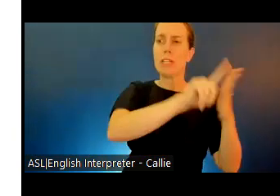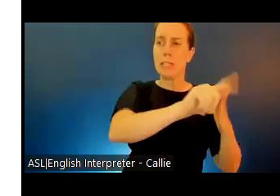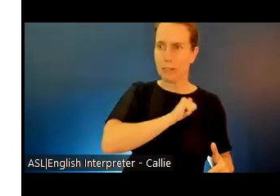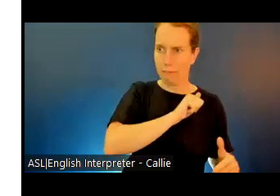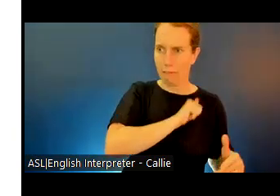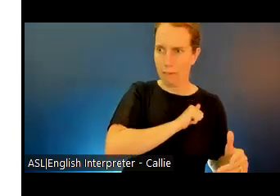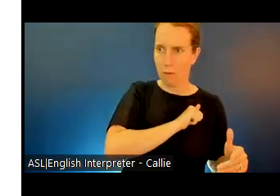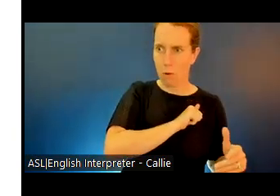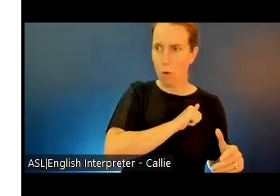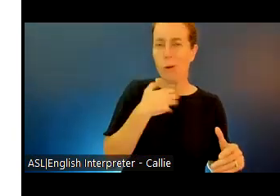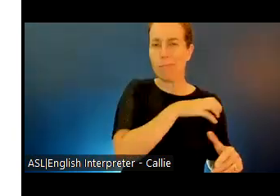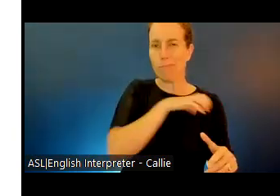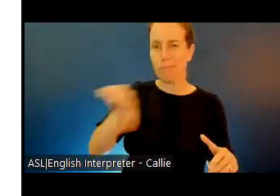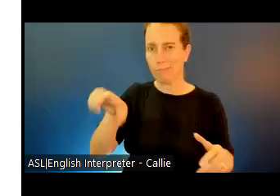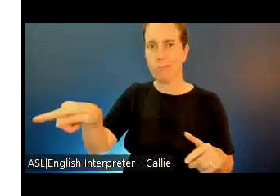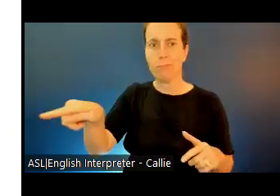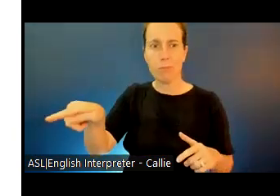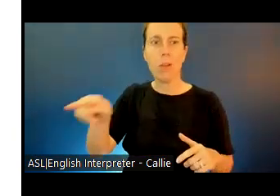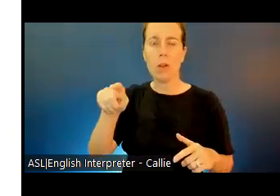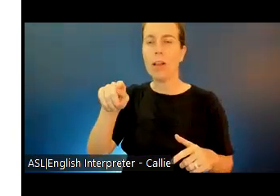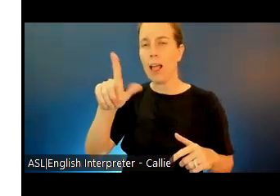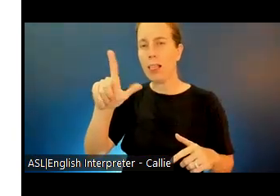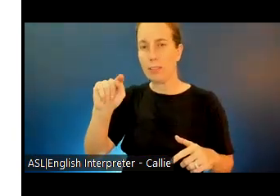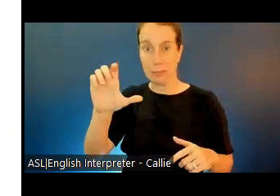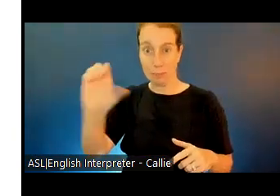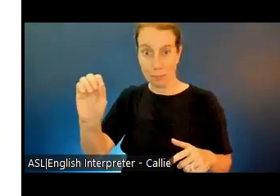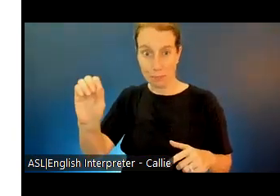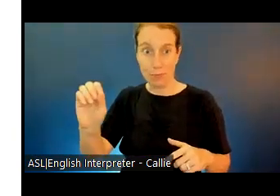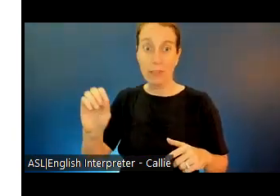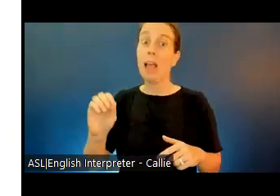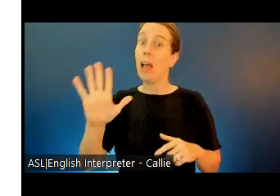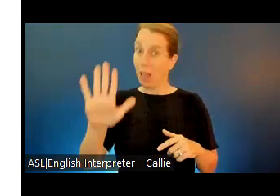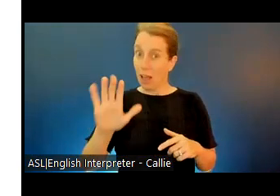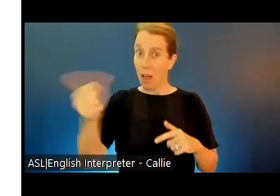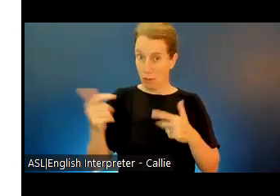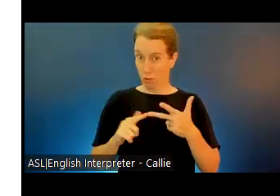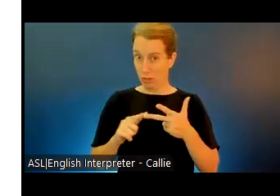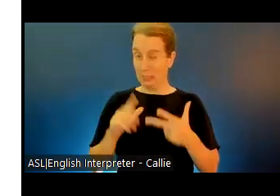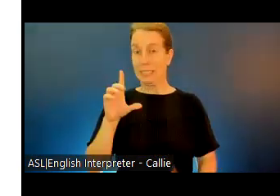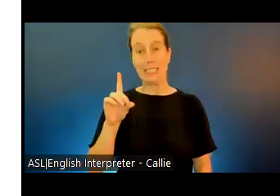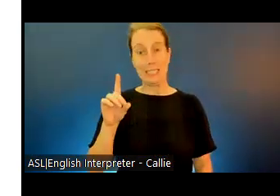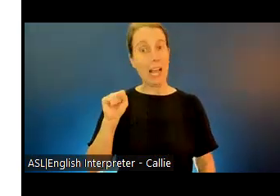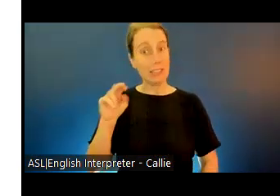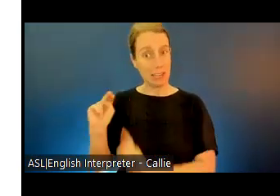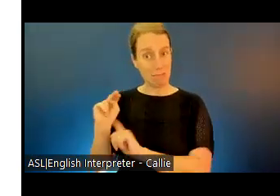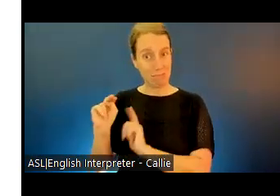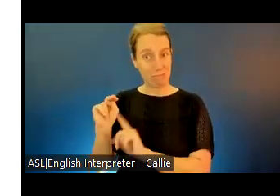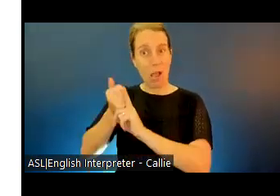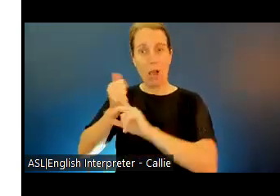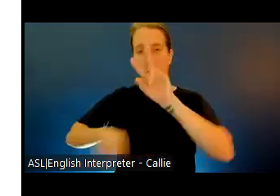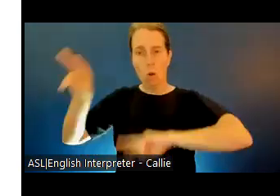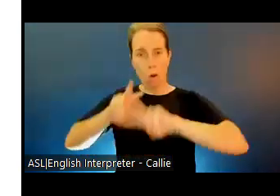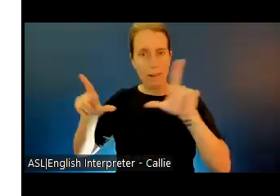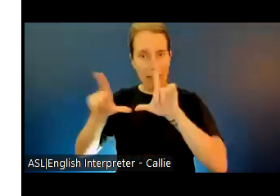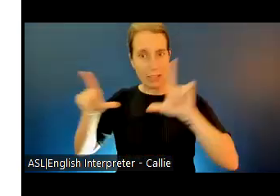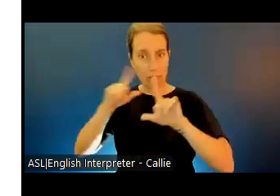of Disabilities and Special Needs themselves because they are the ones that license these settings. So again, you have the opportunity to make